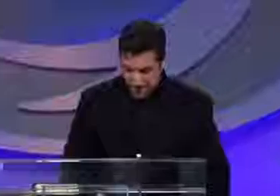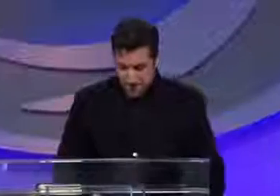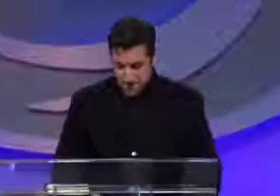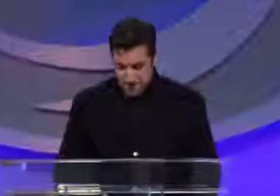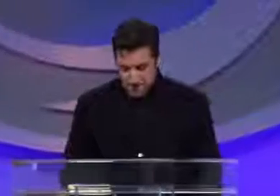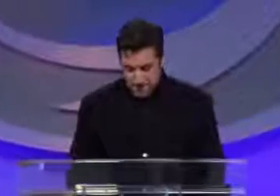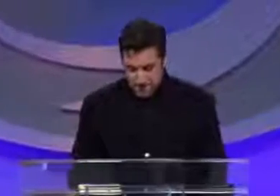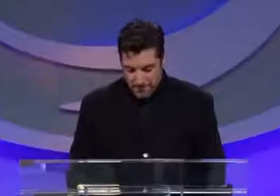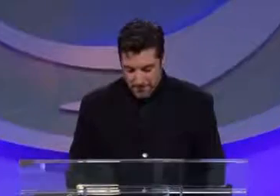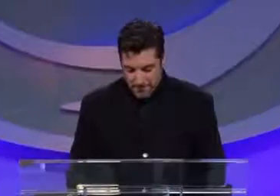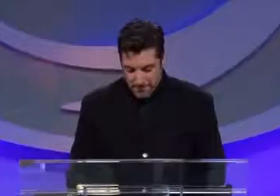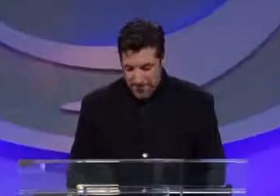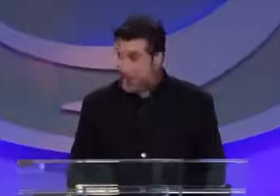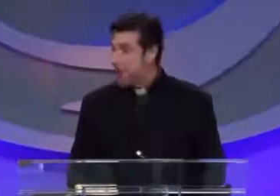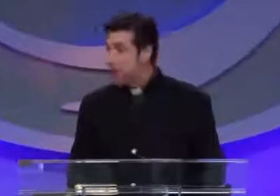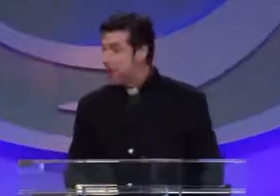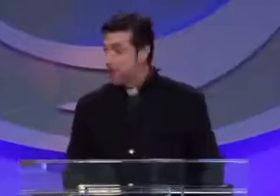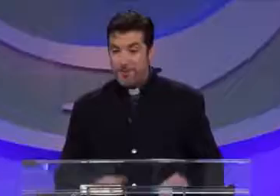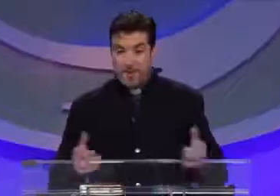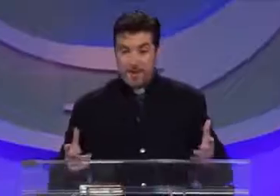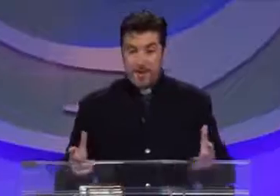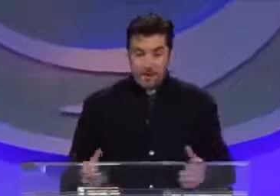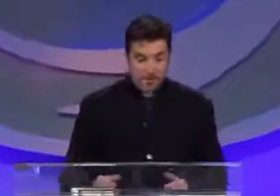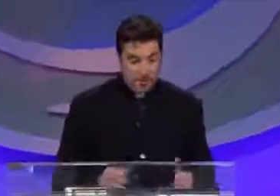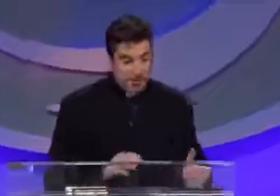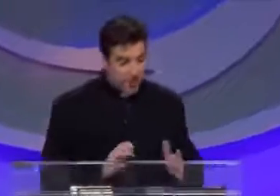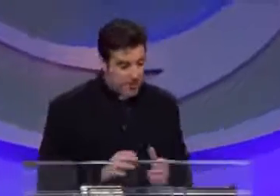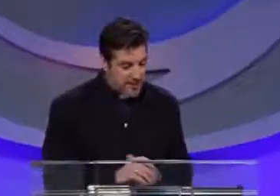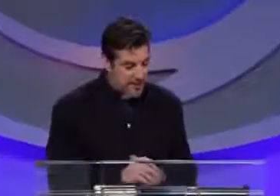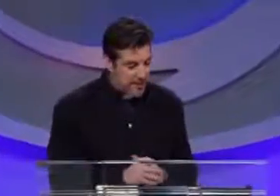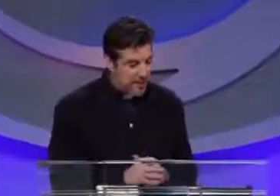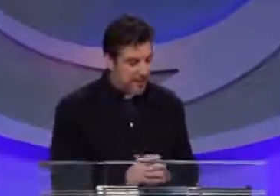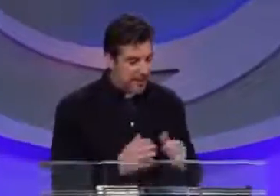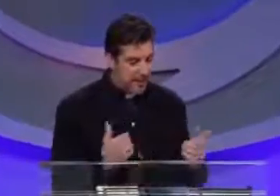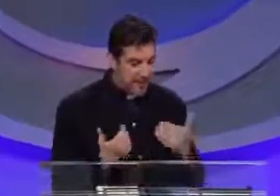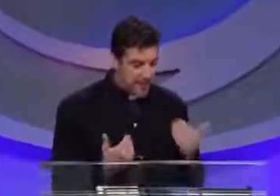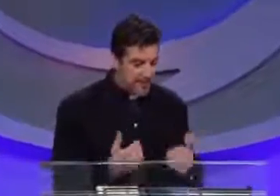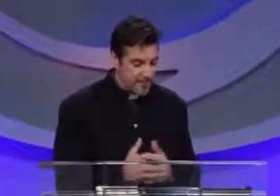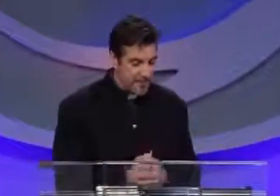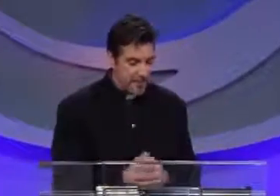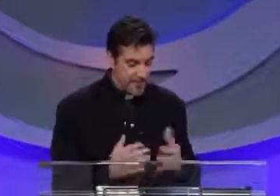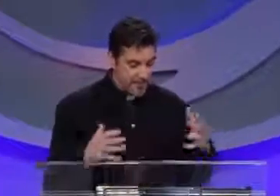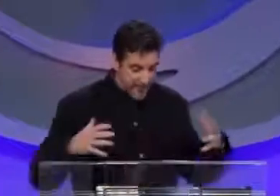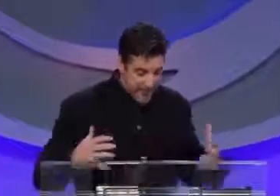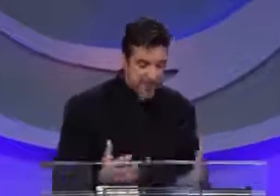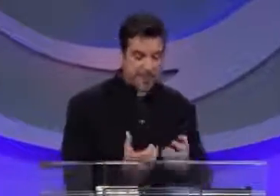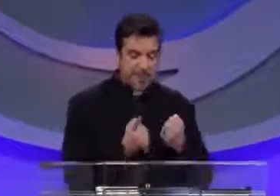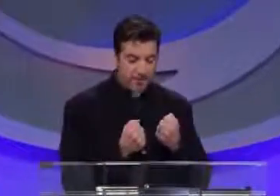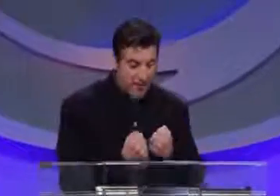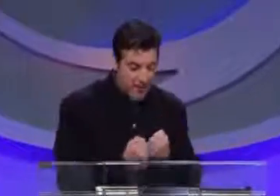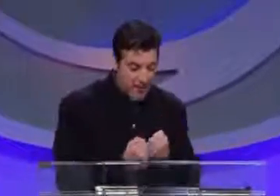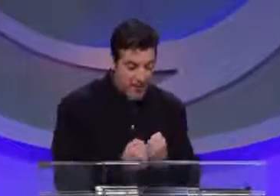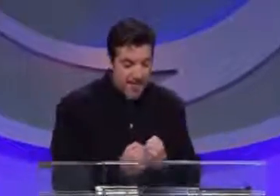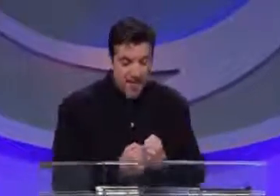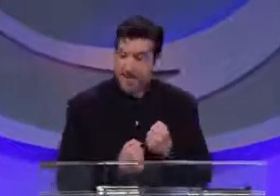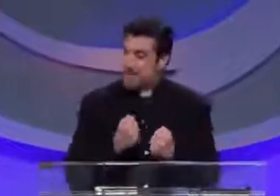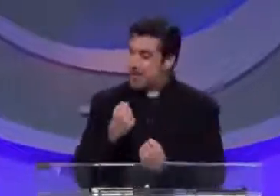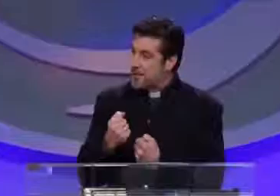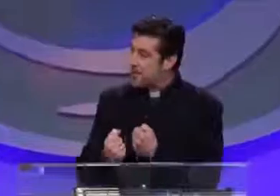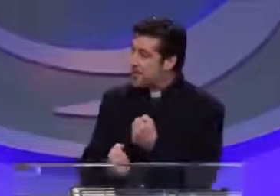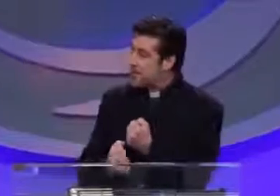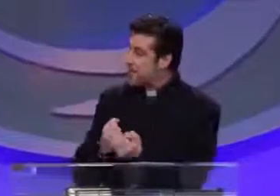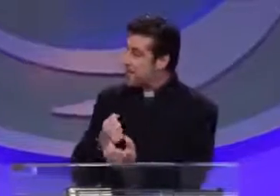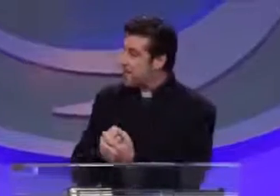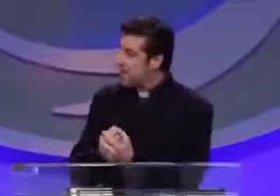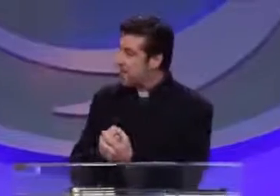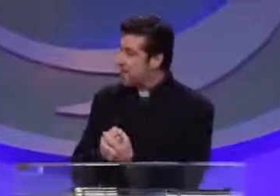So Padre Mario, Father Mario, he took me aside when he heard about my testimony about having this ecumenical family, and he